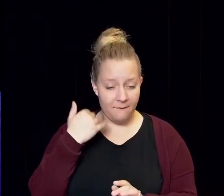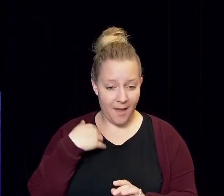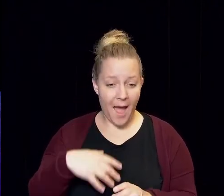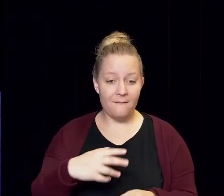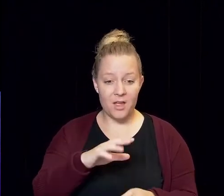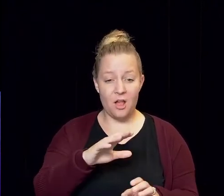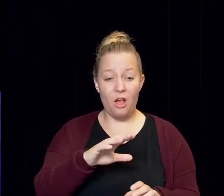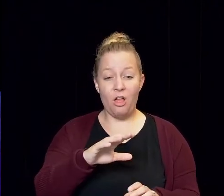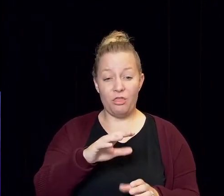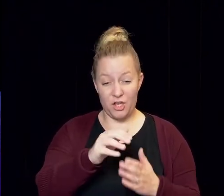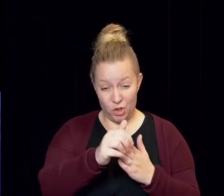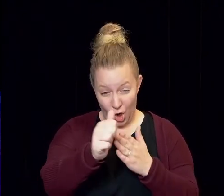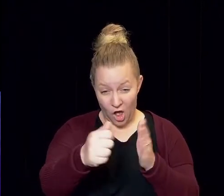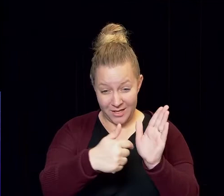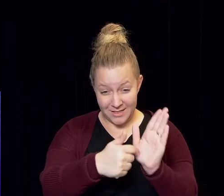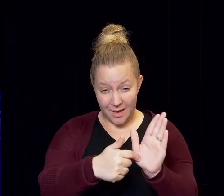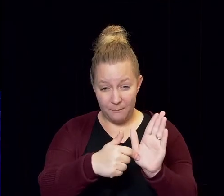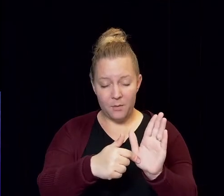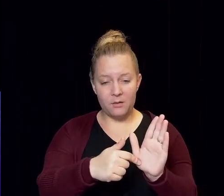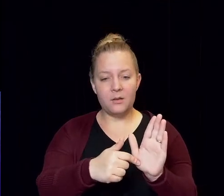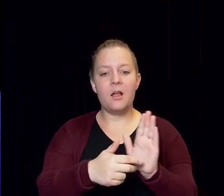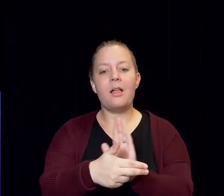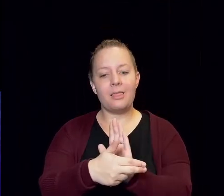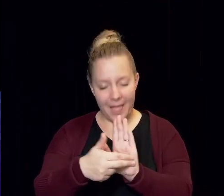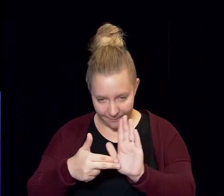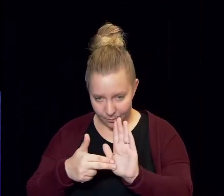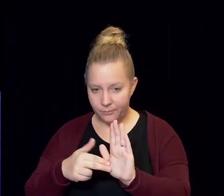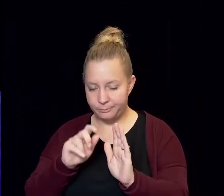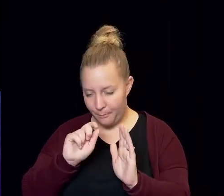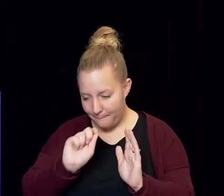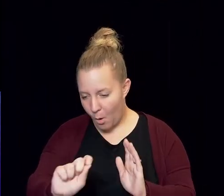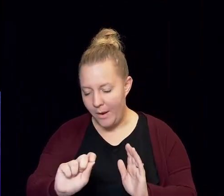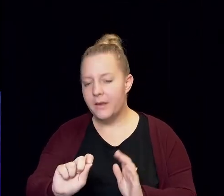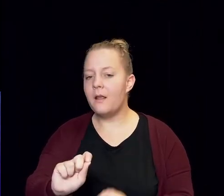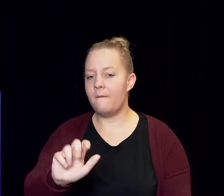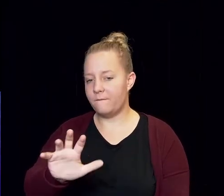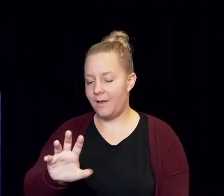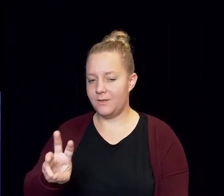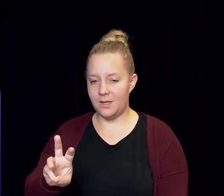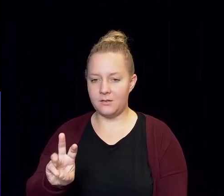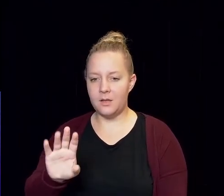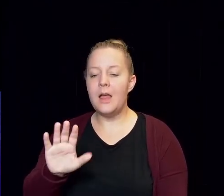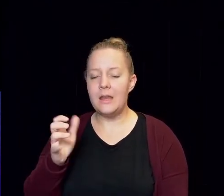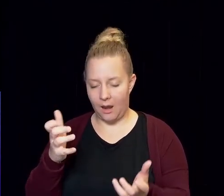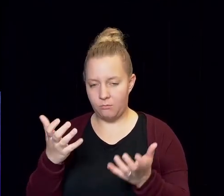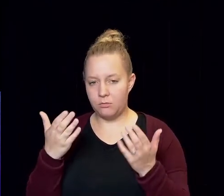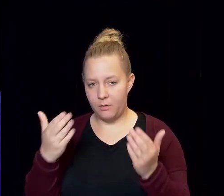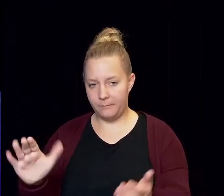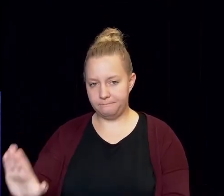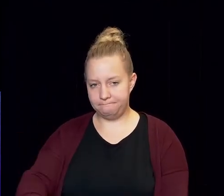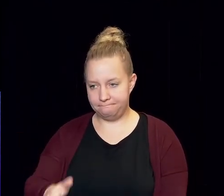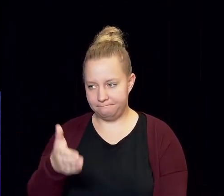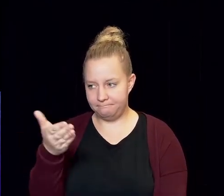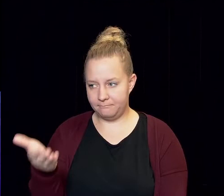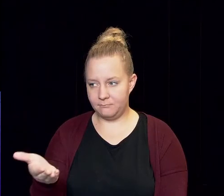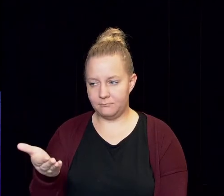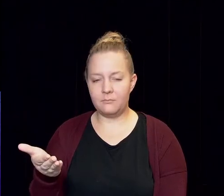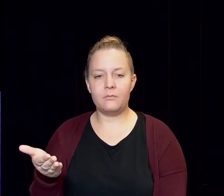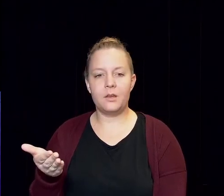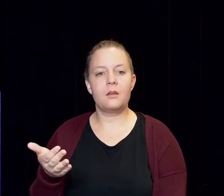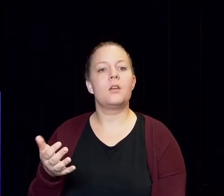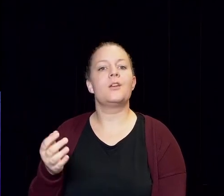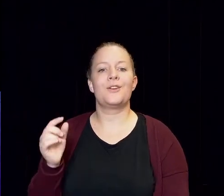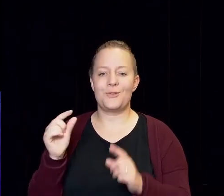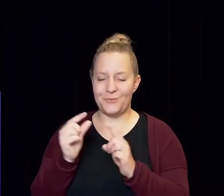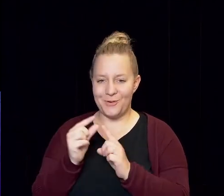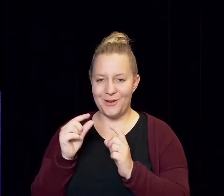that decimal to indicate that it's just 56 cents. All right, let's go ahead and turn our notes over. And word